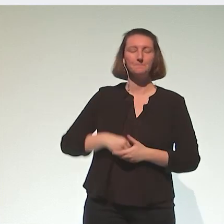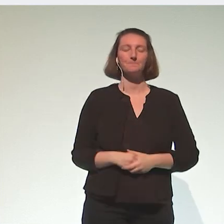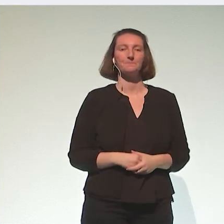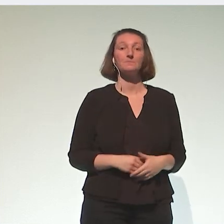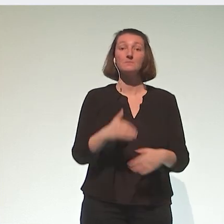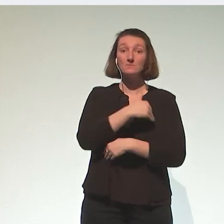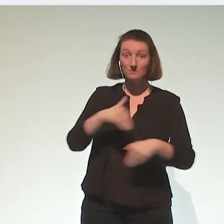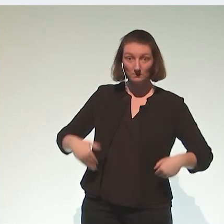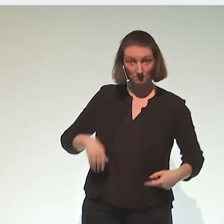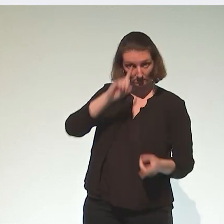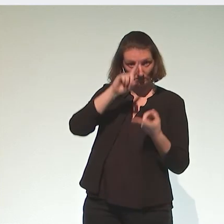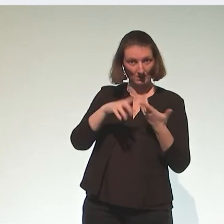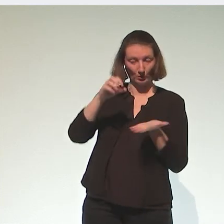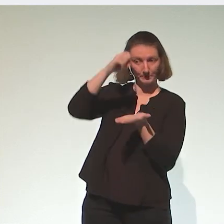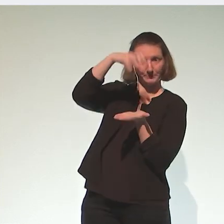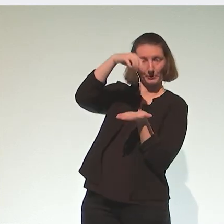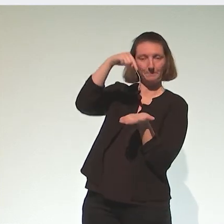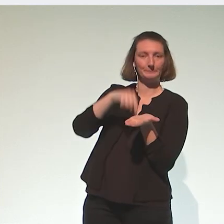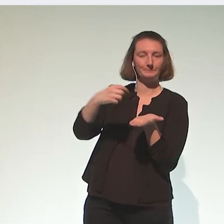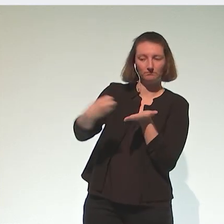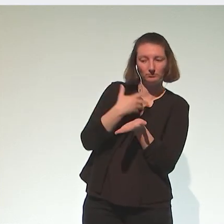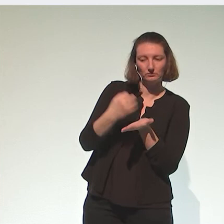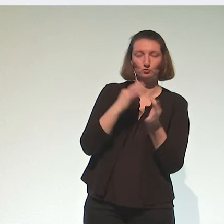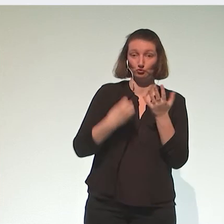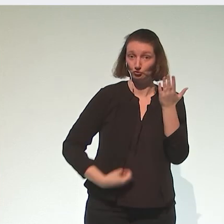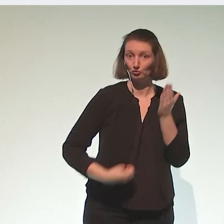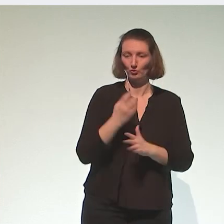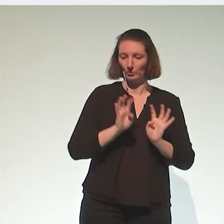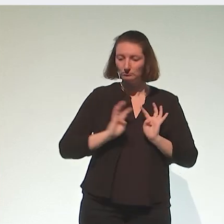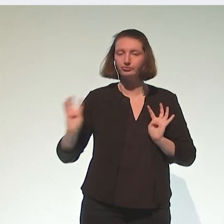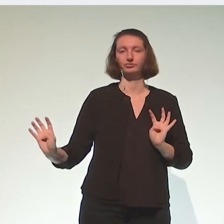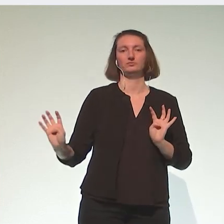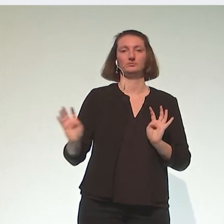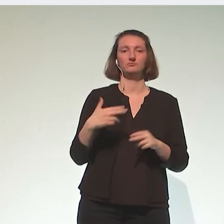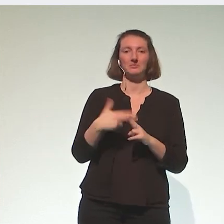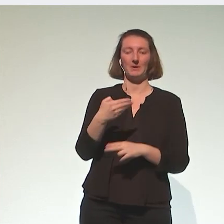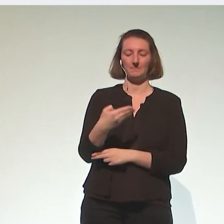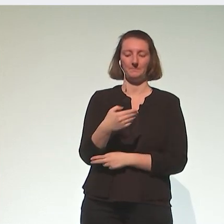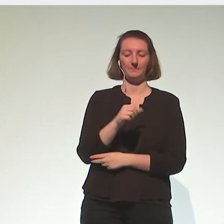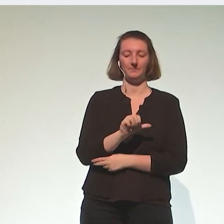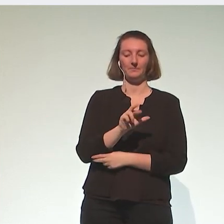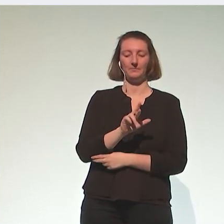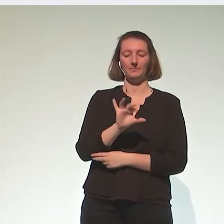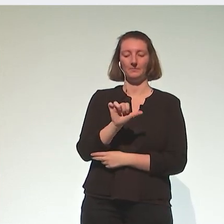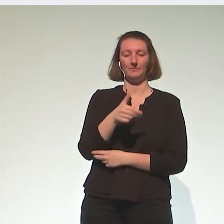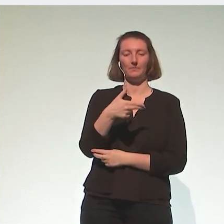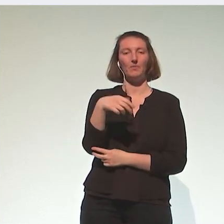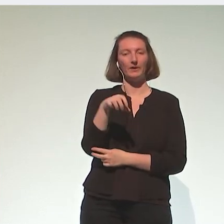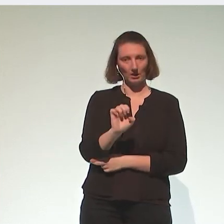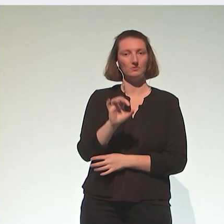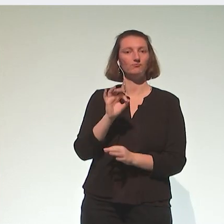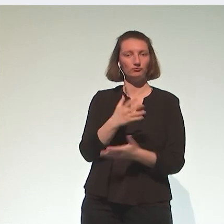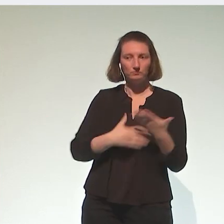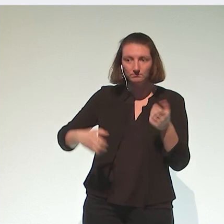candidates in the next month. We also want to have greater amount of data. We have a Marianne peer group that will be collecting information of